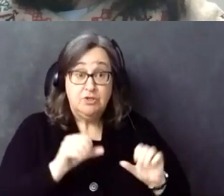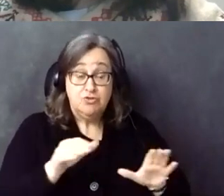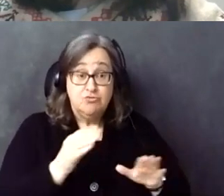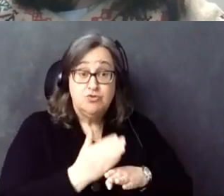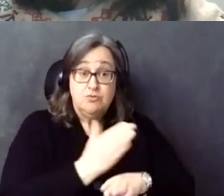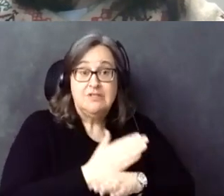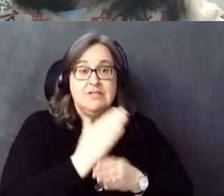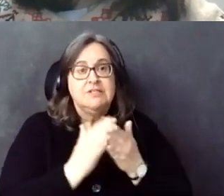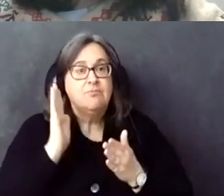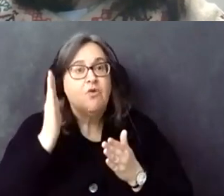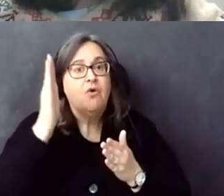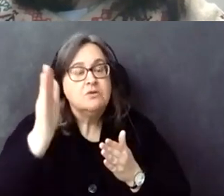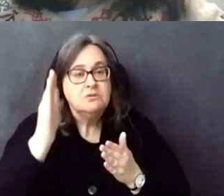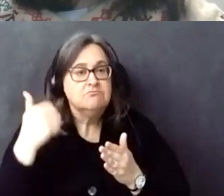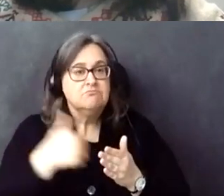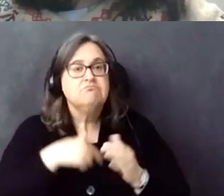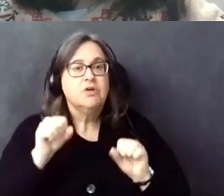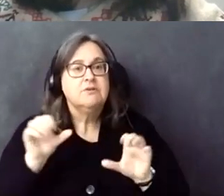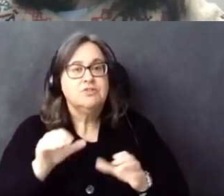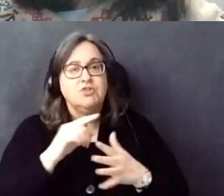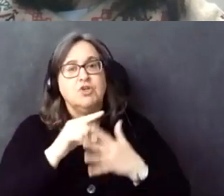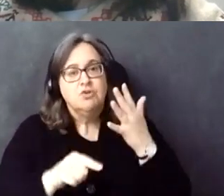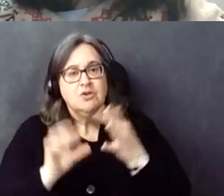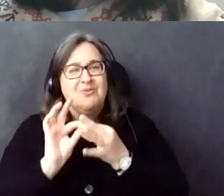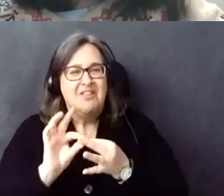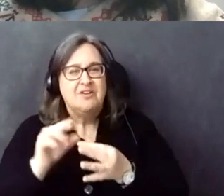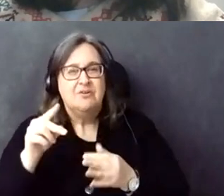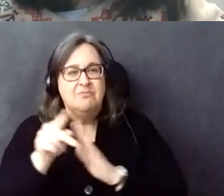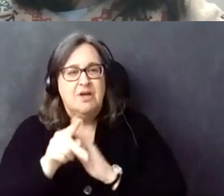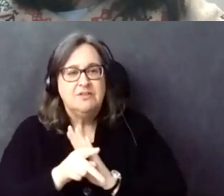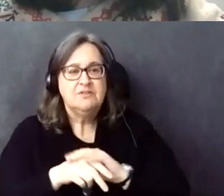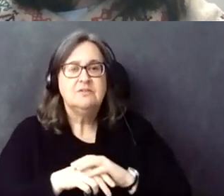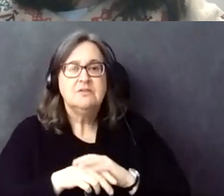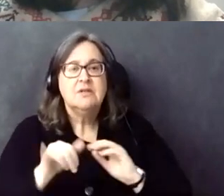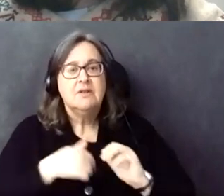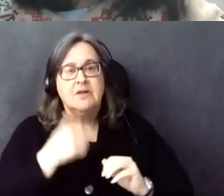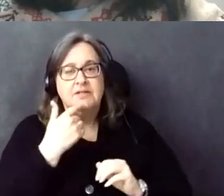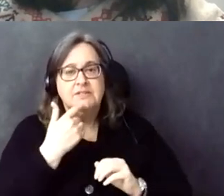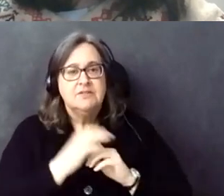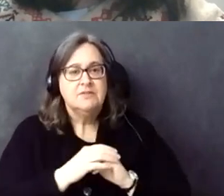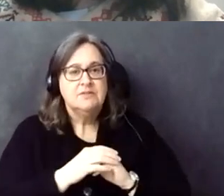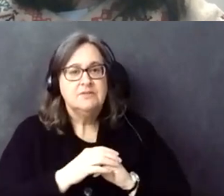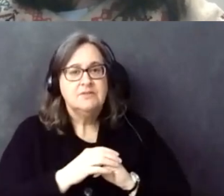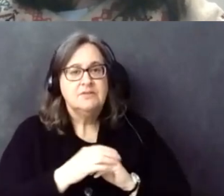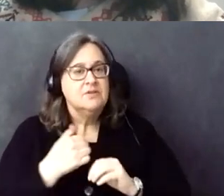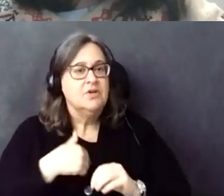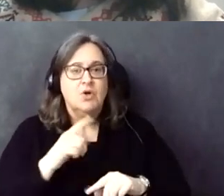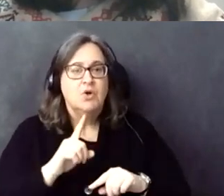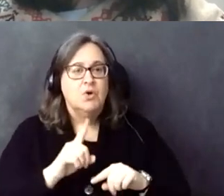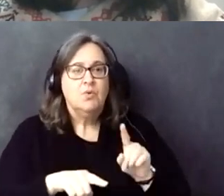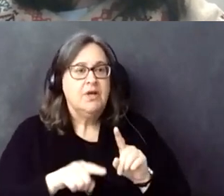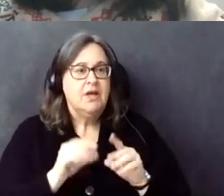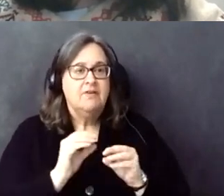and there are some long terms dealing with policy. But like I said, we cannot fix